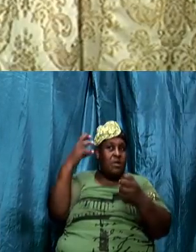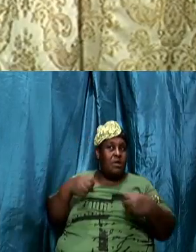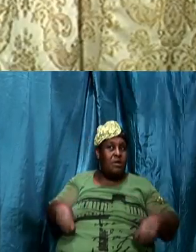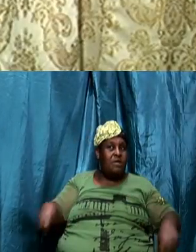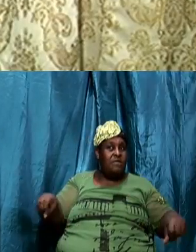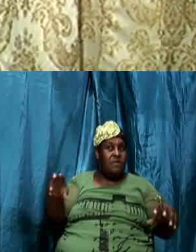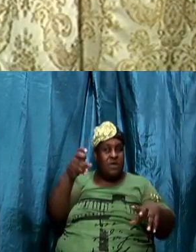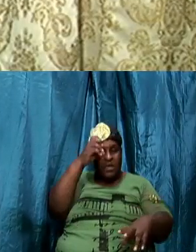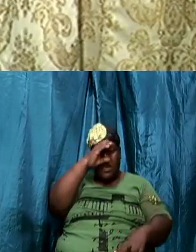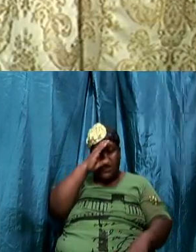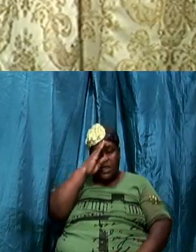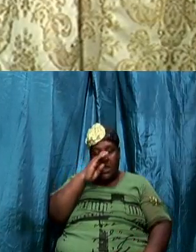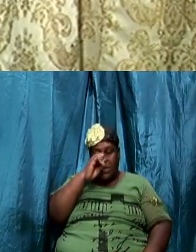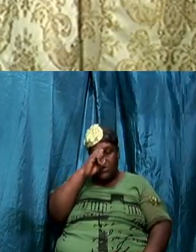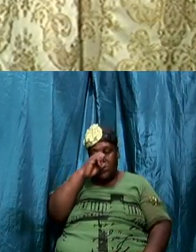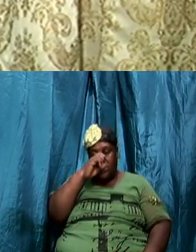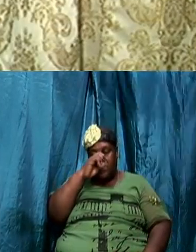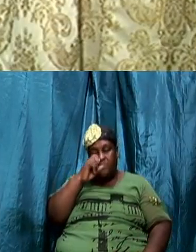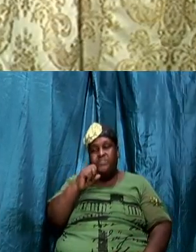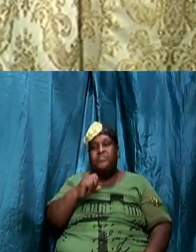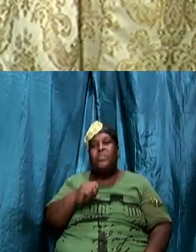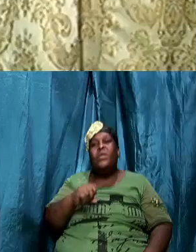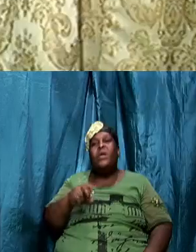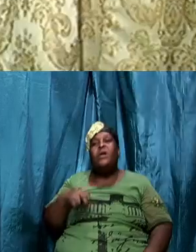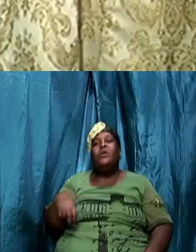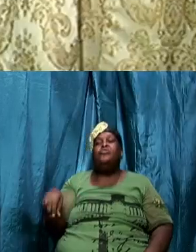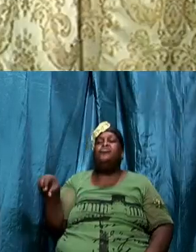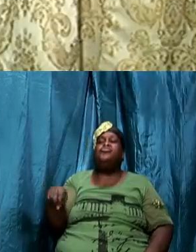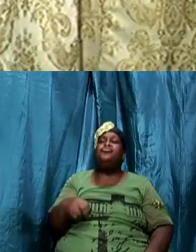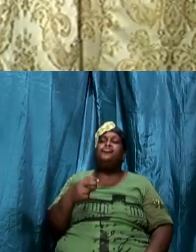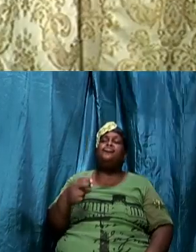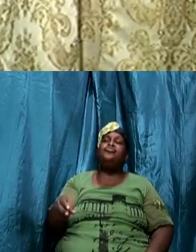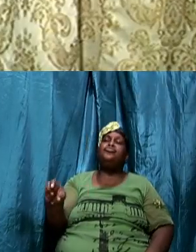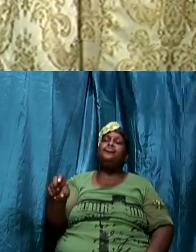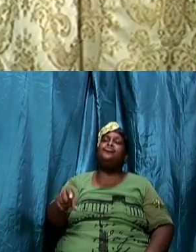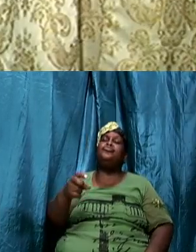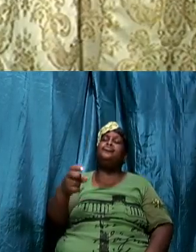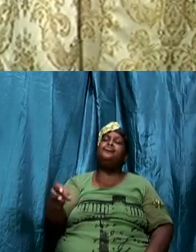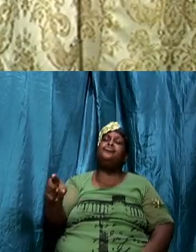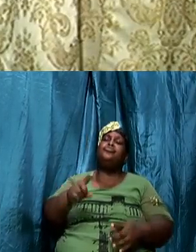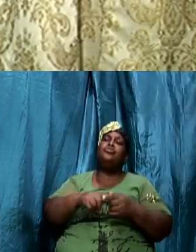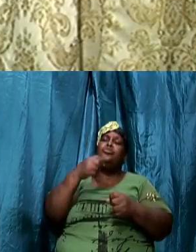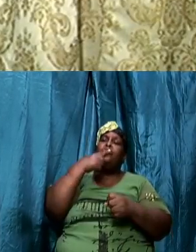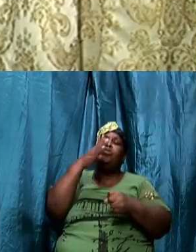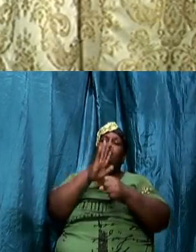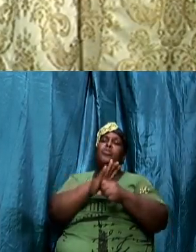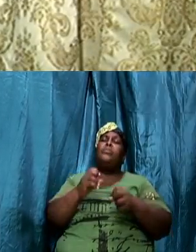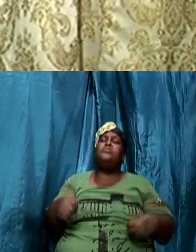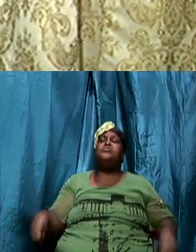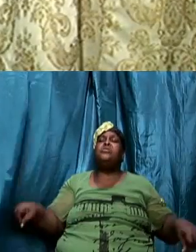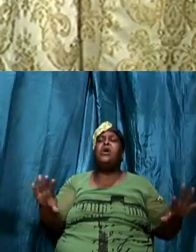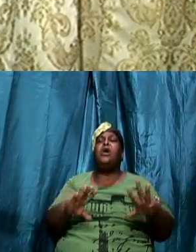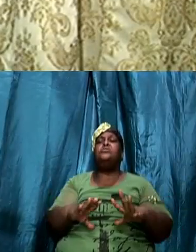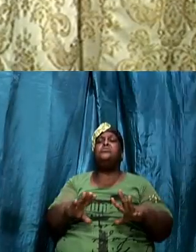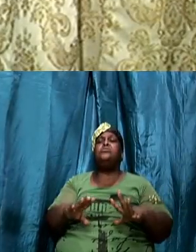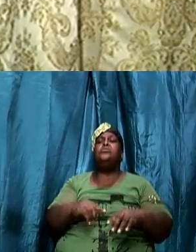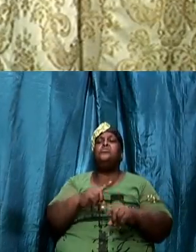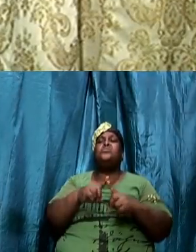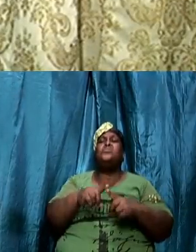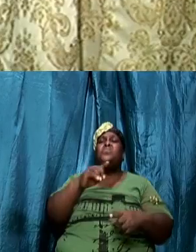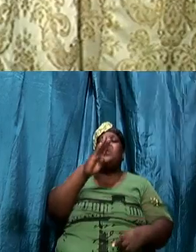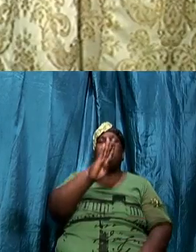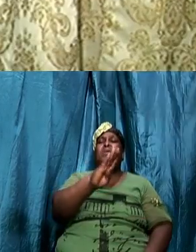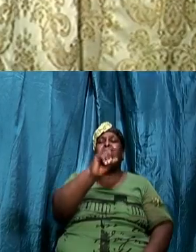Egypt and was journeying onward to the promised land. And when Balak saw